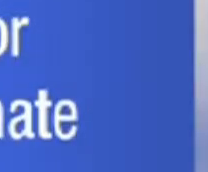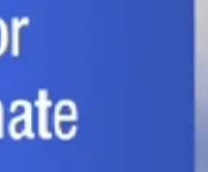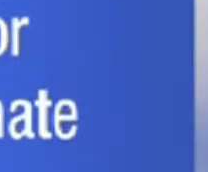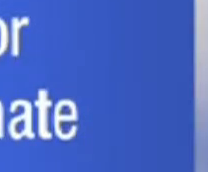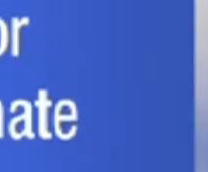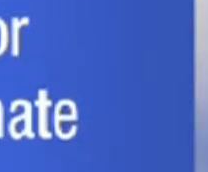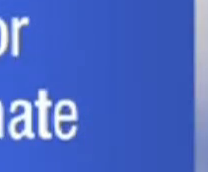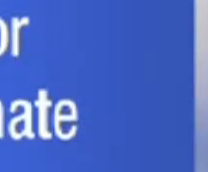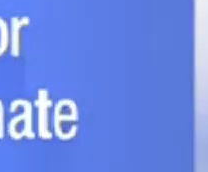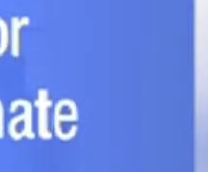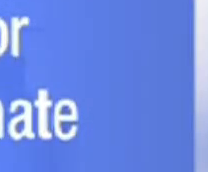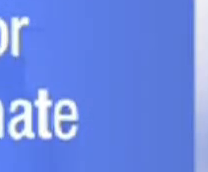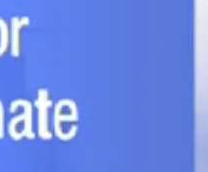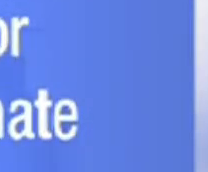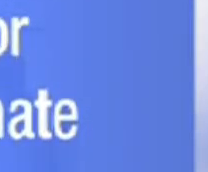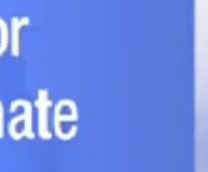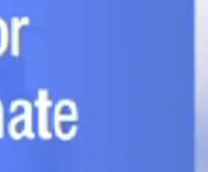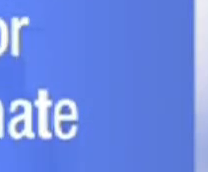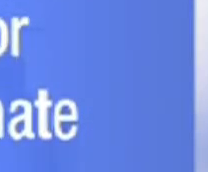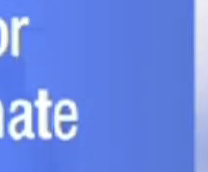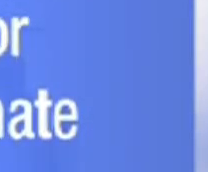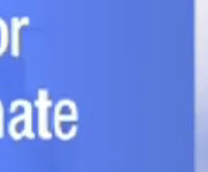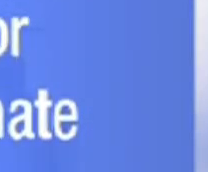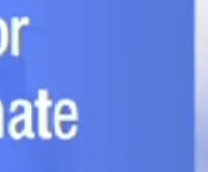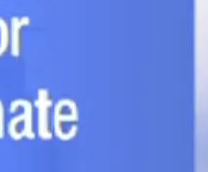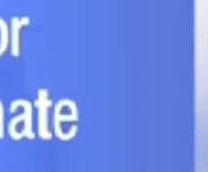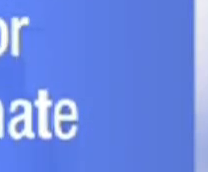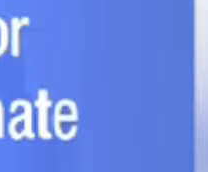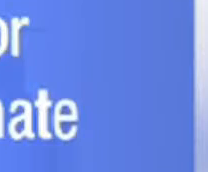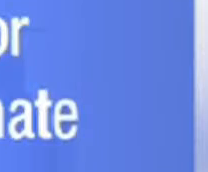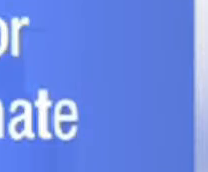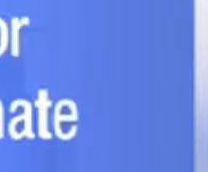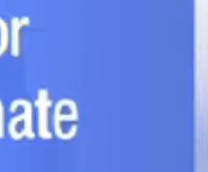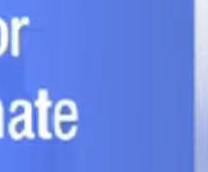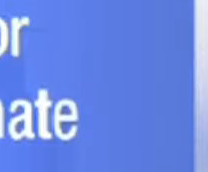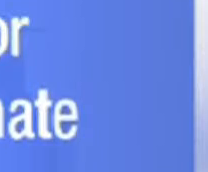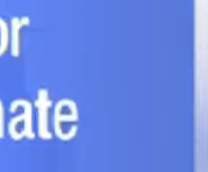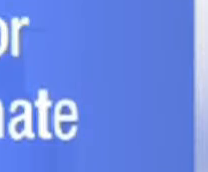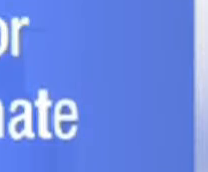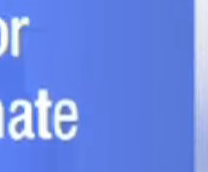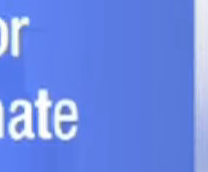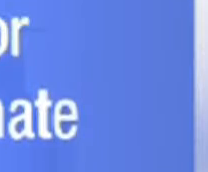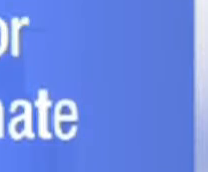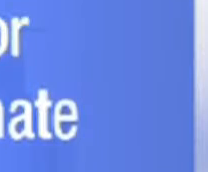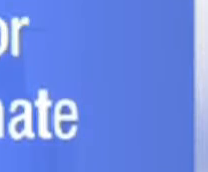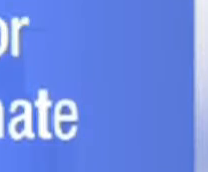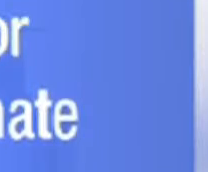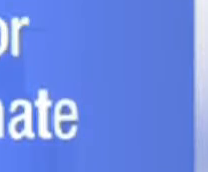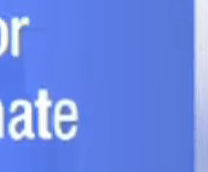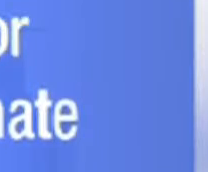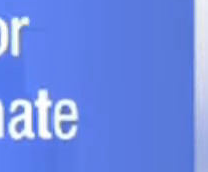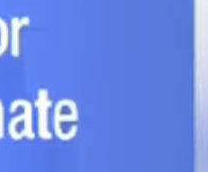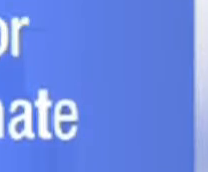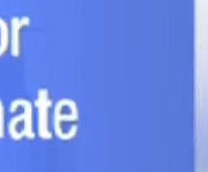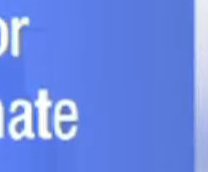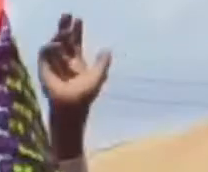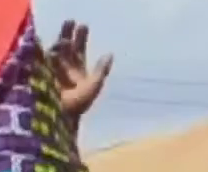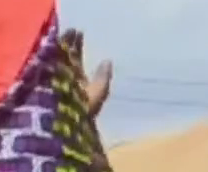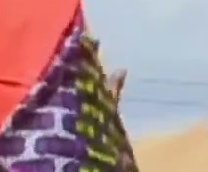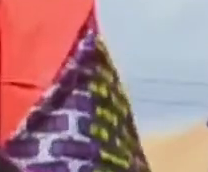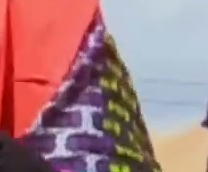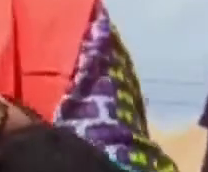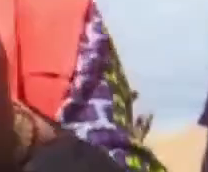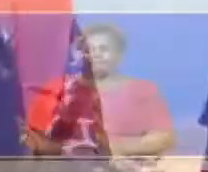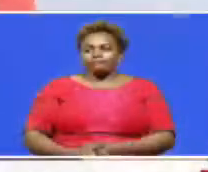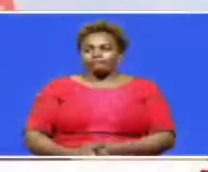party in Kirinyaga County, the two, even the same party, will set the stage for high stakes UDA party nominations.